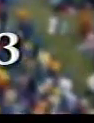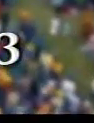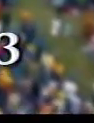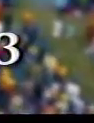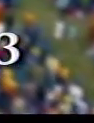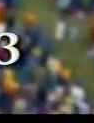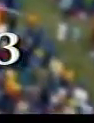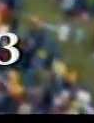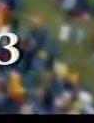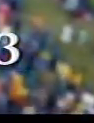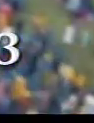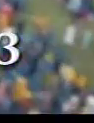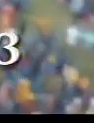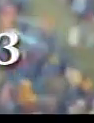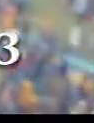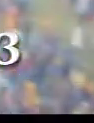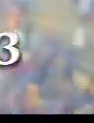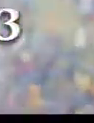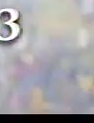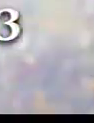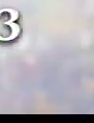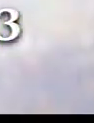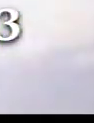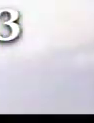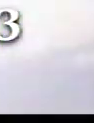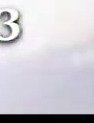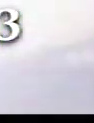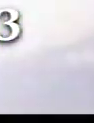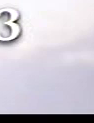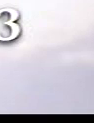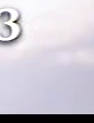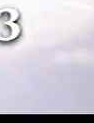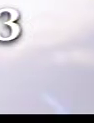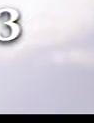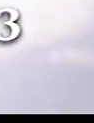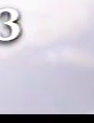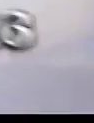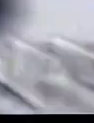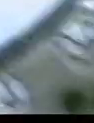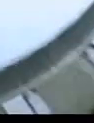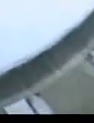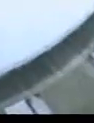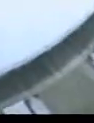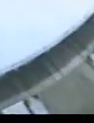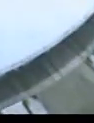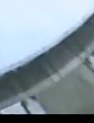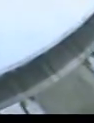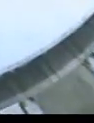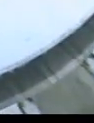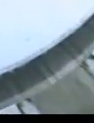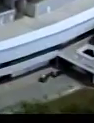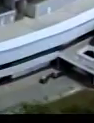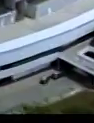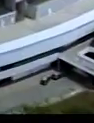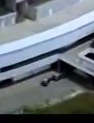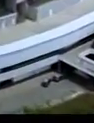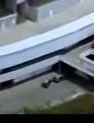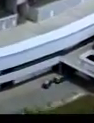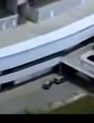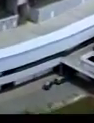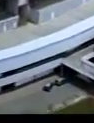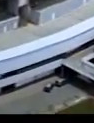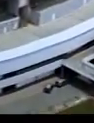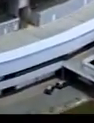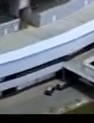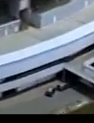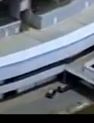family revival on the 13th and Climax Family Sunday Worship on the 14th. All live at the prestigious